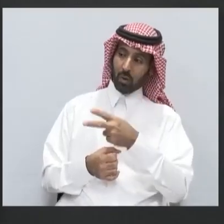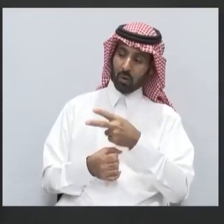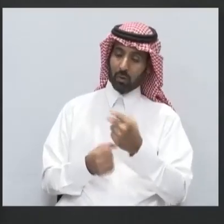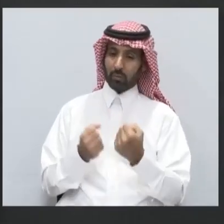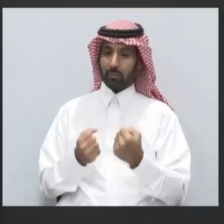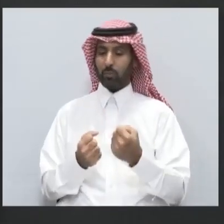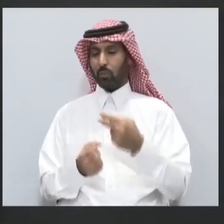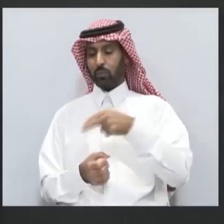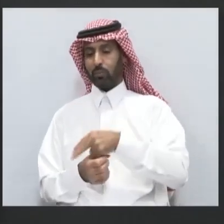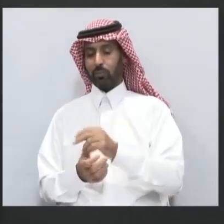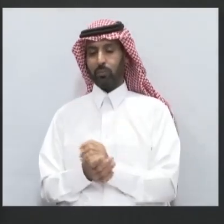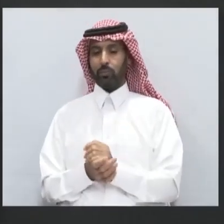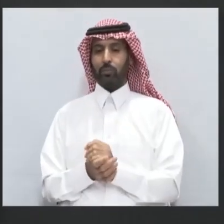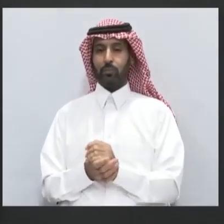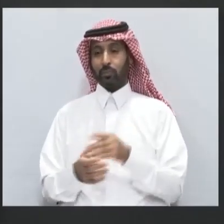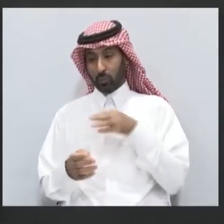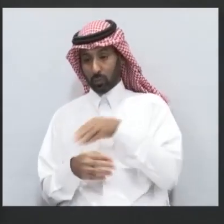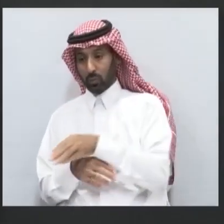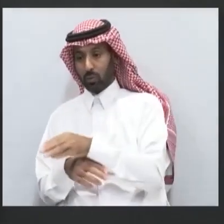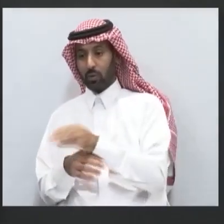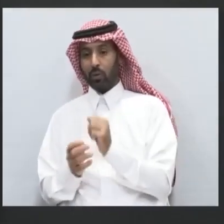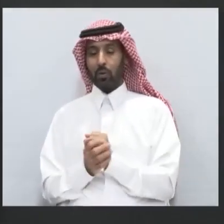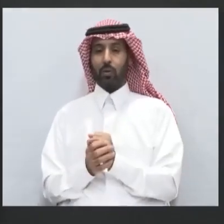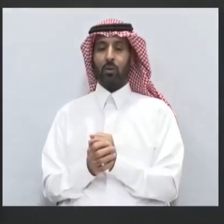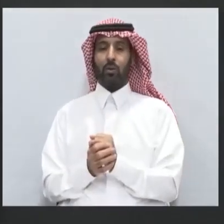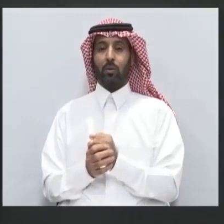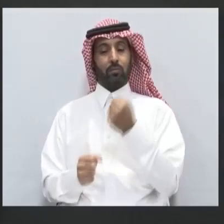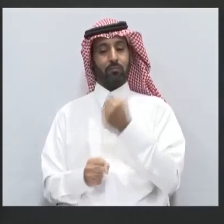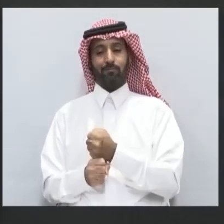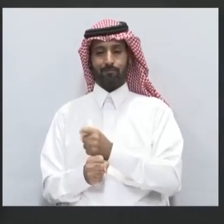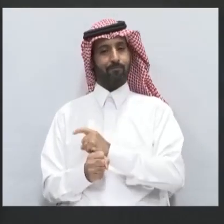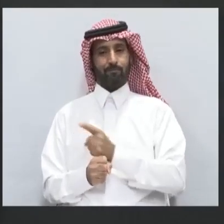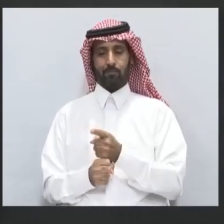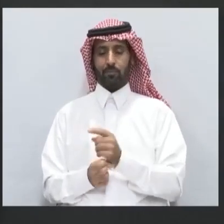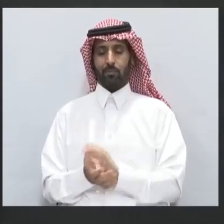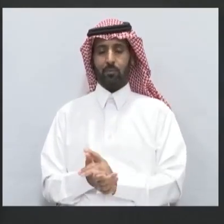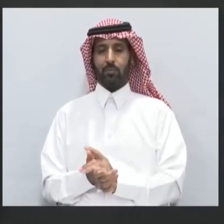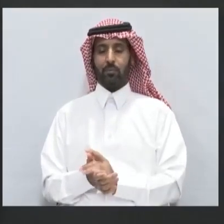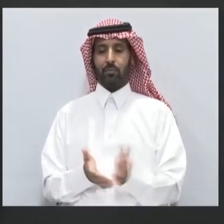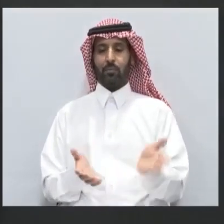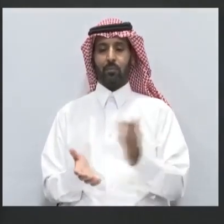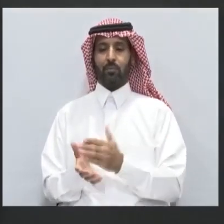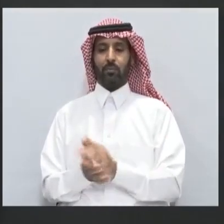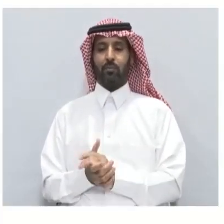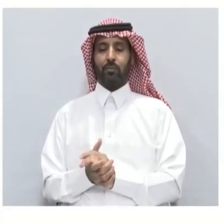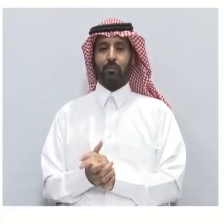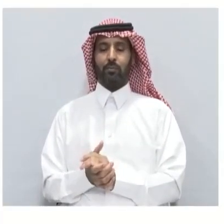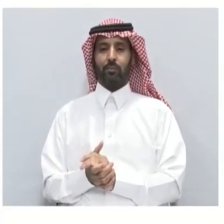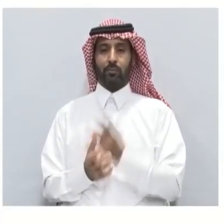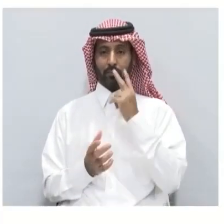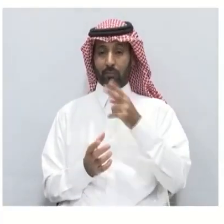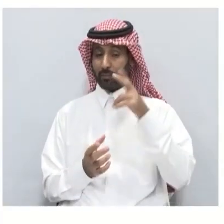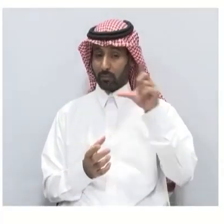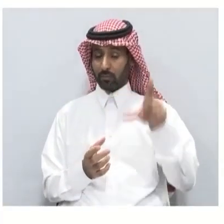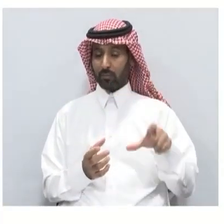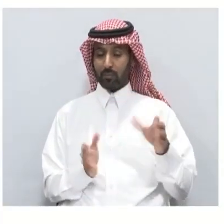to escape. Is he patient or not? So jumping to the next article, you can see the small